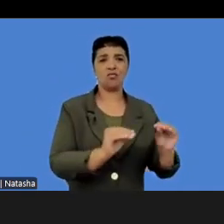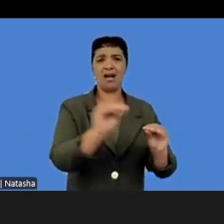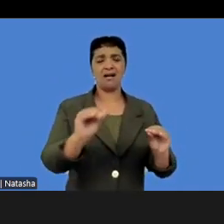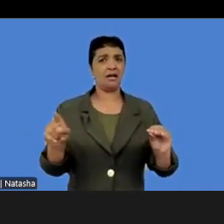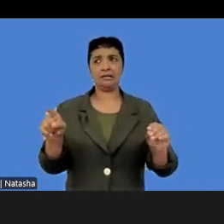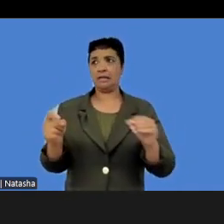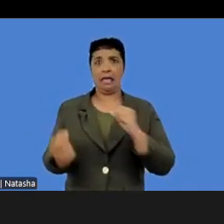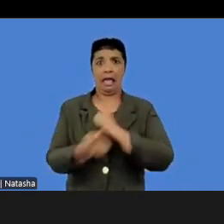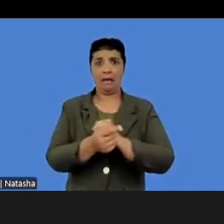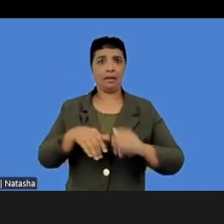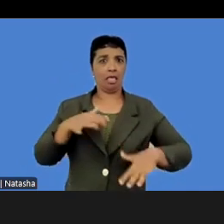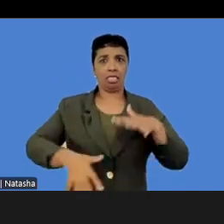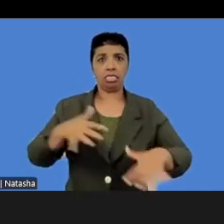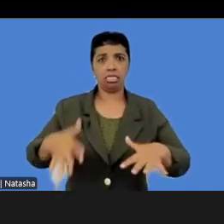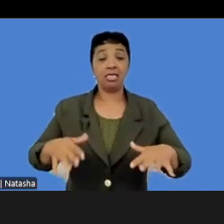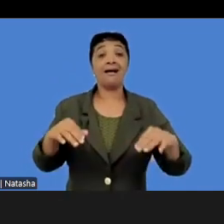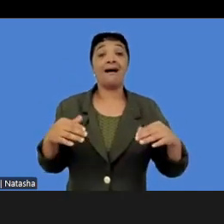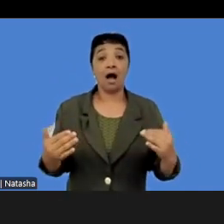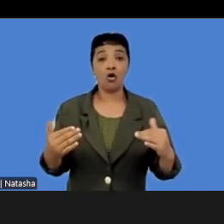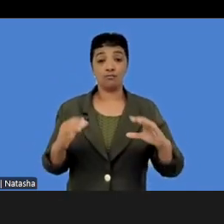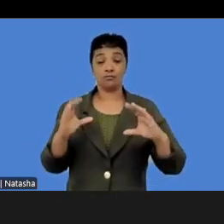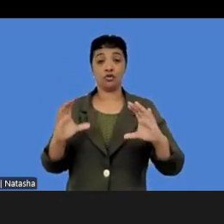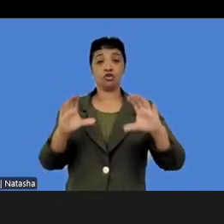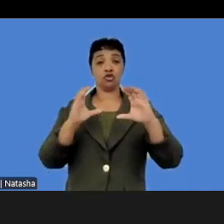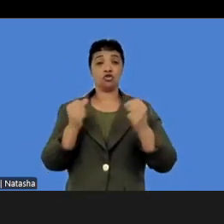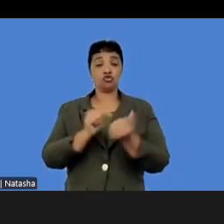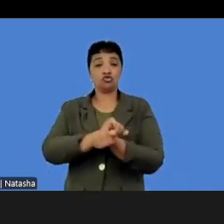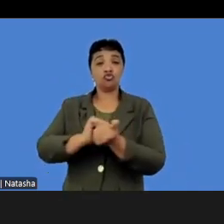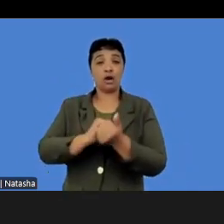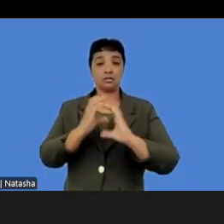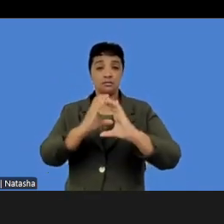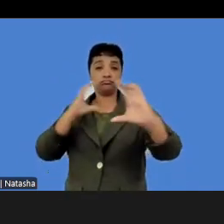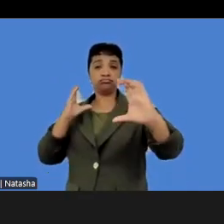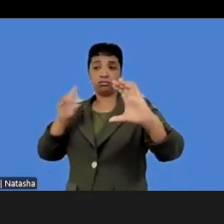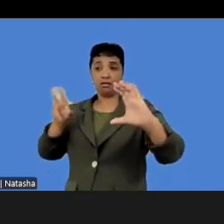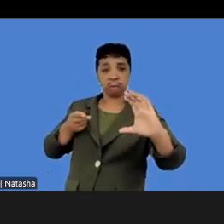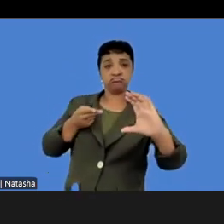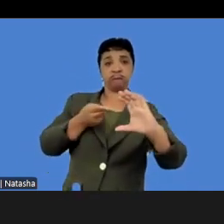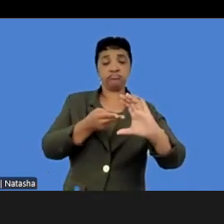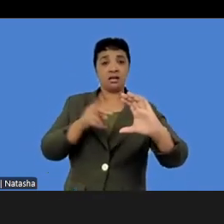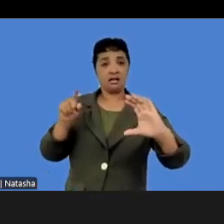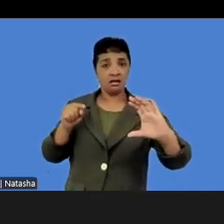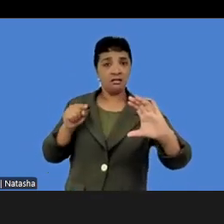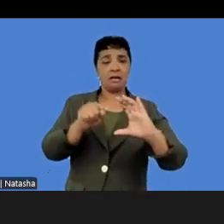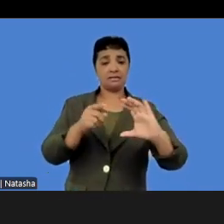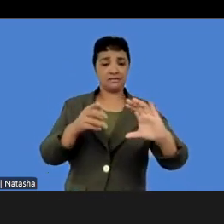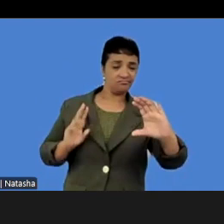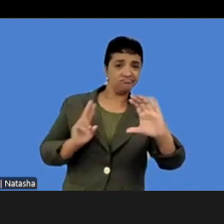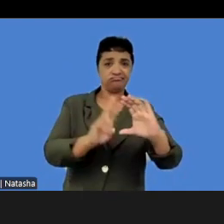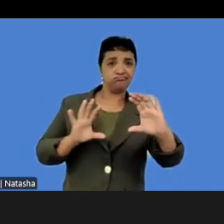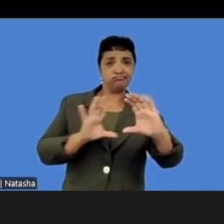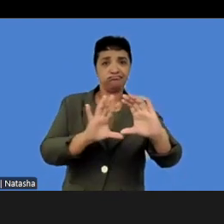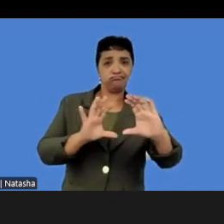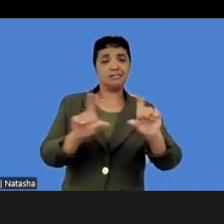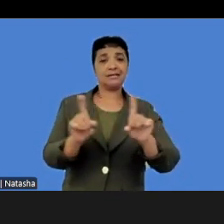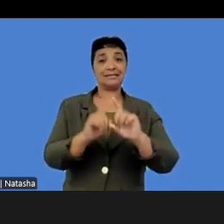were loaded on the back of trucks and in the back of buses and shifted